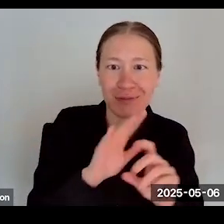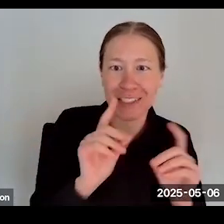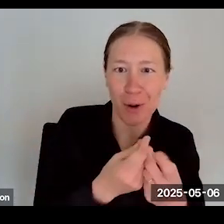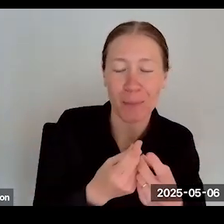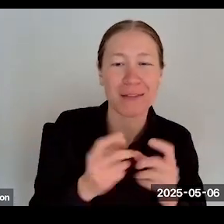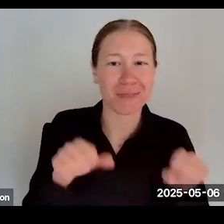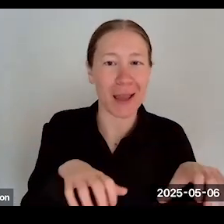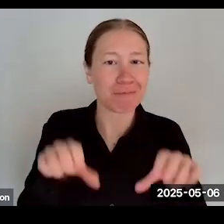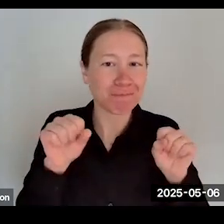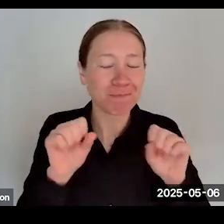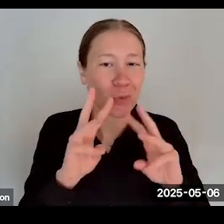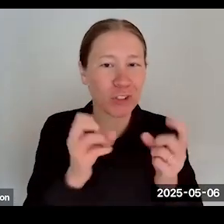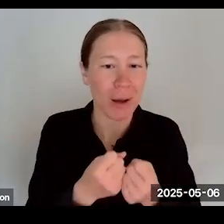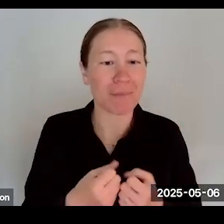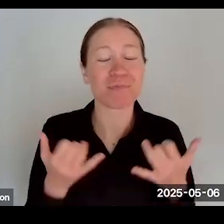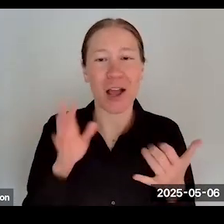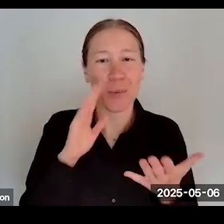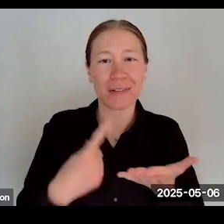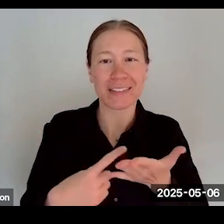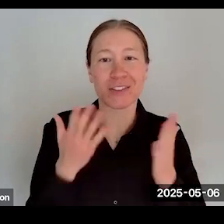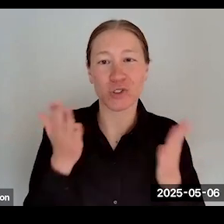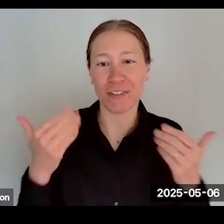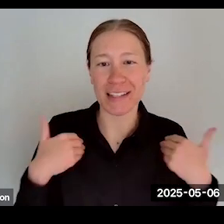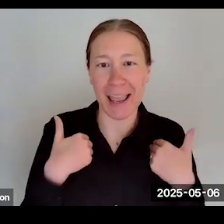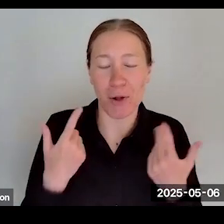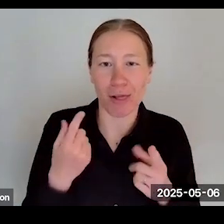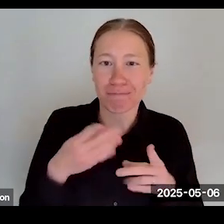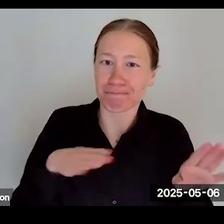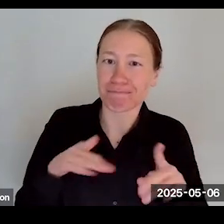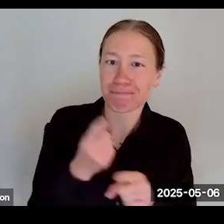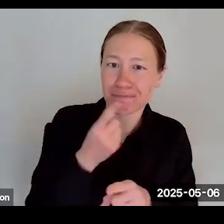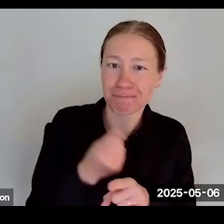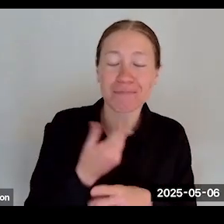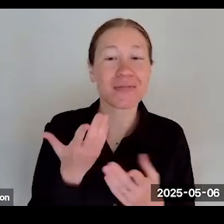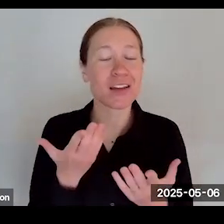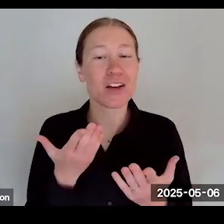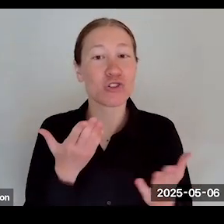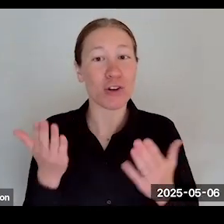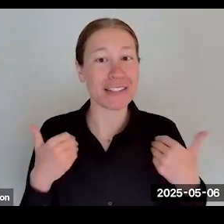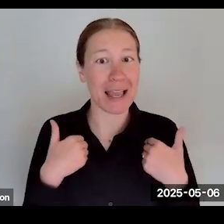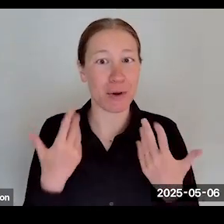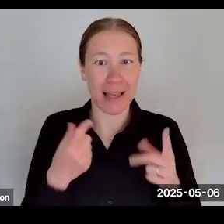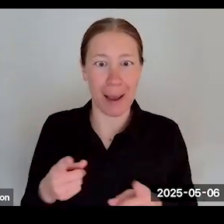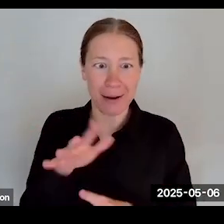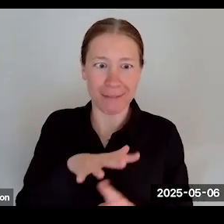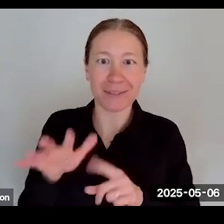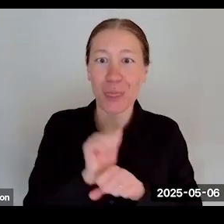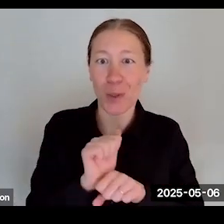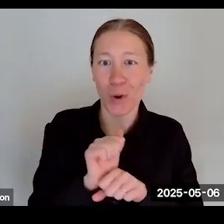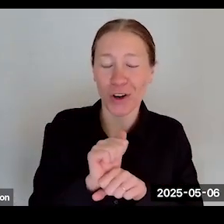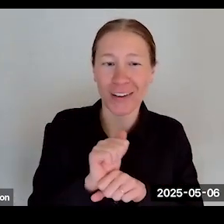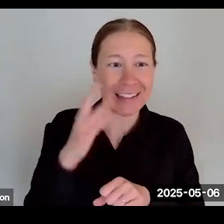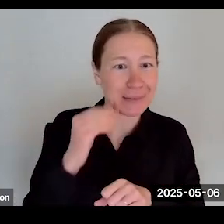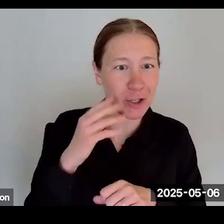So now let's talk about service animal etiquette. When it comes to service animals in the workplace, we've broken down some tips into do's